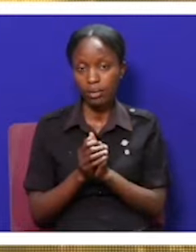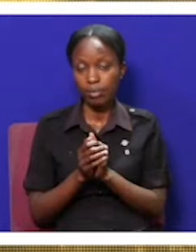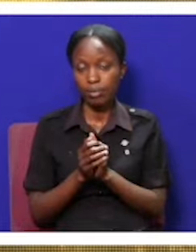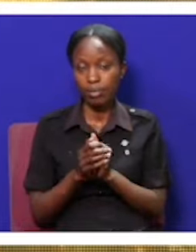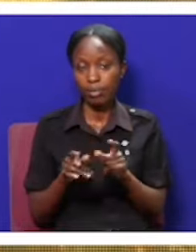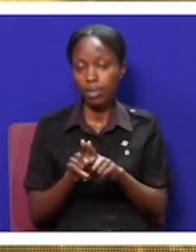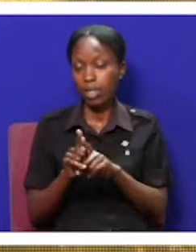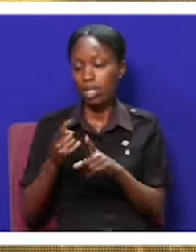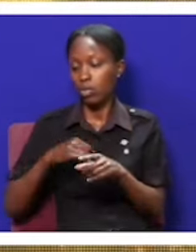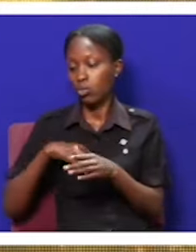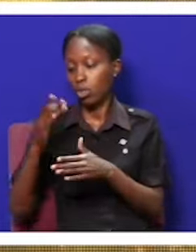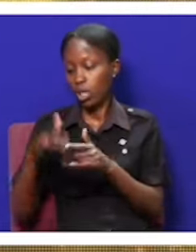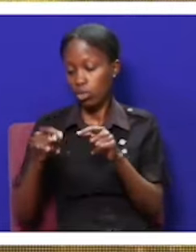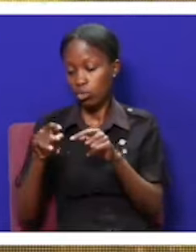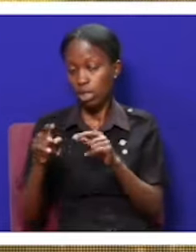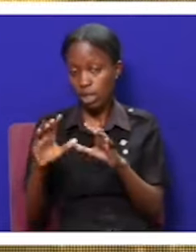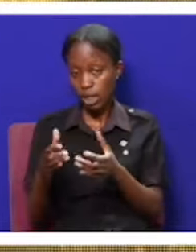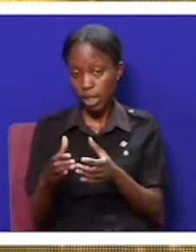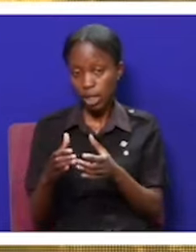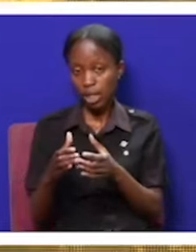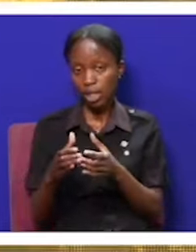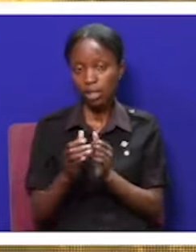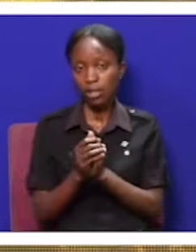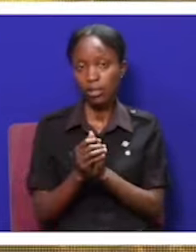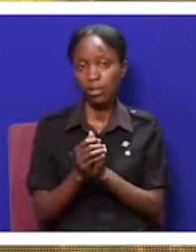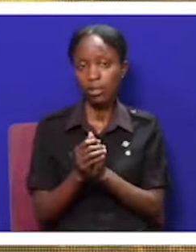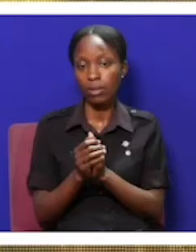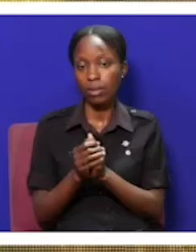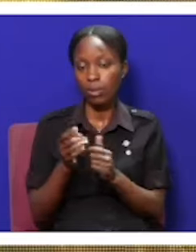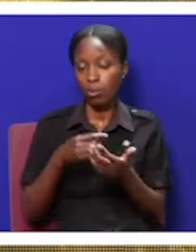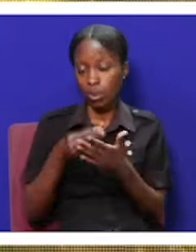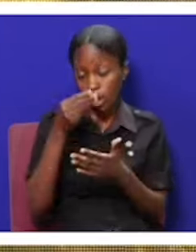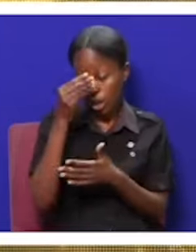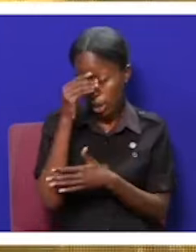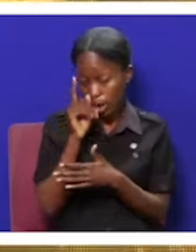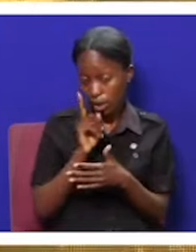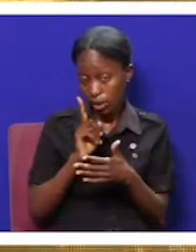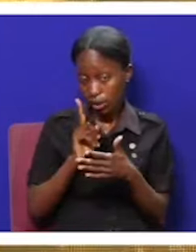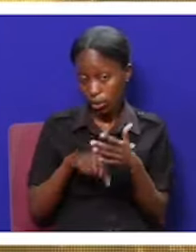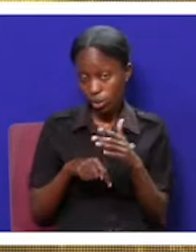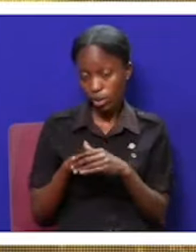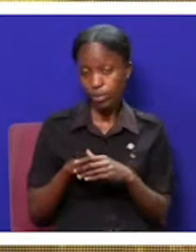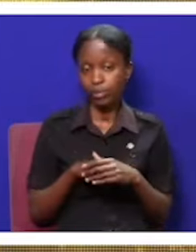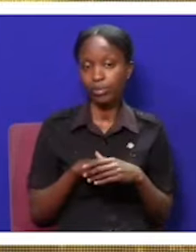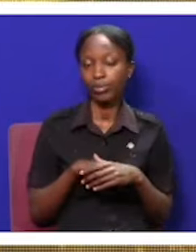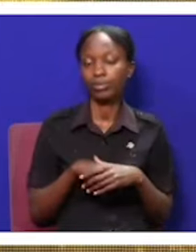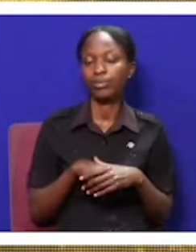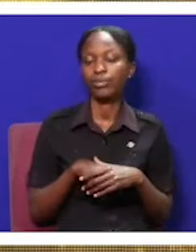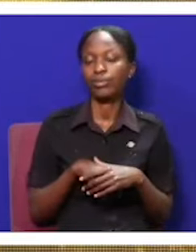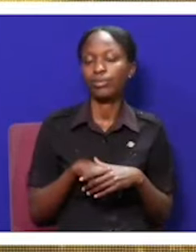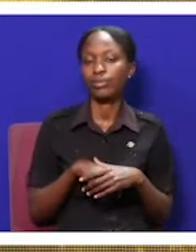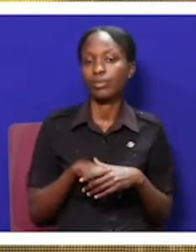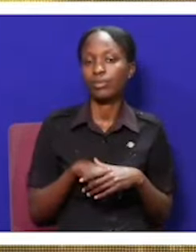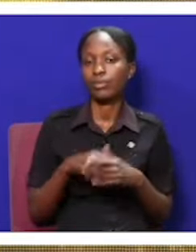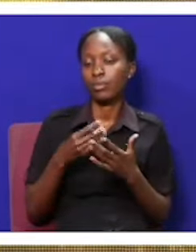we come to the conclusion of our lesson, what then did we learn? Let's see if we remember what